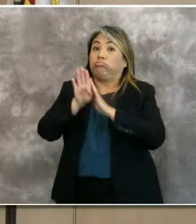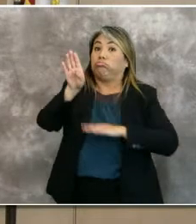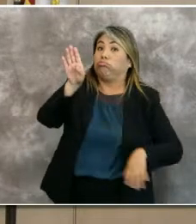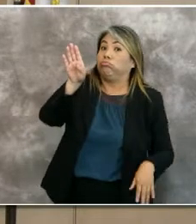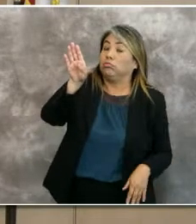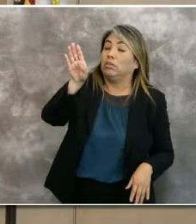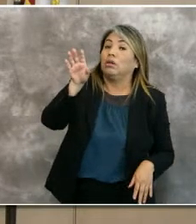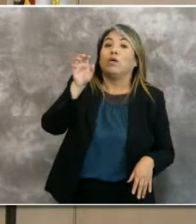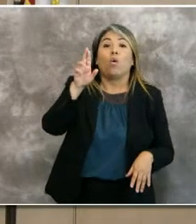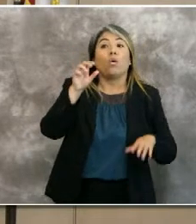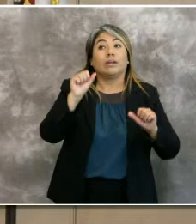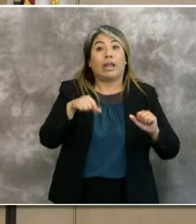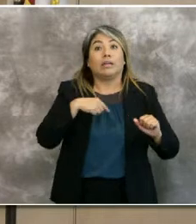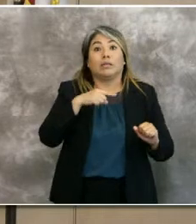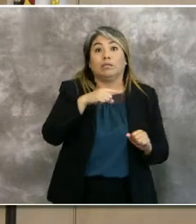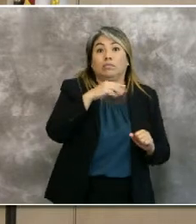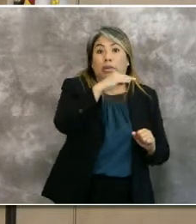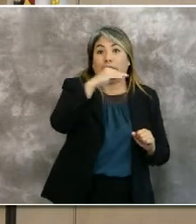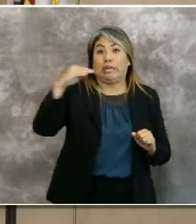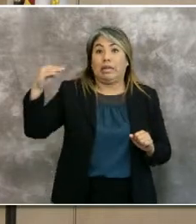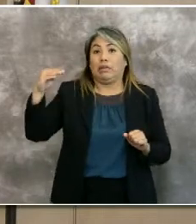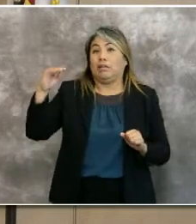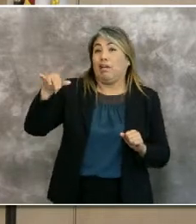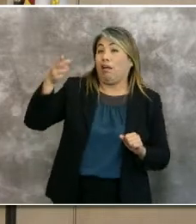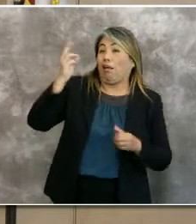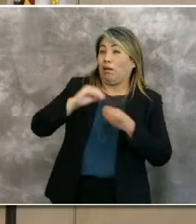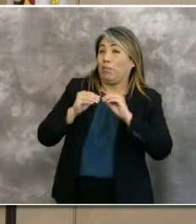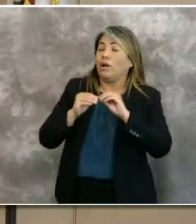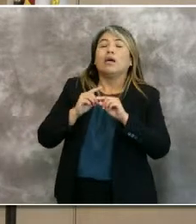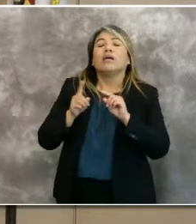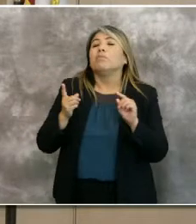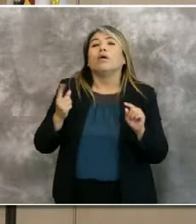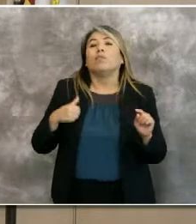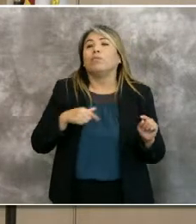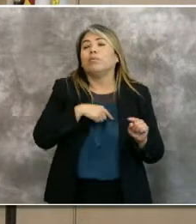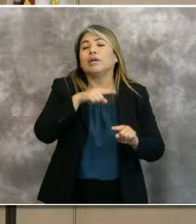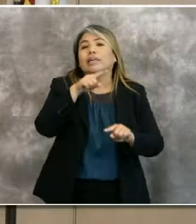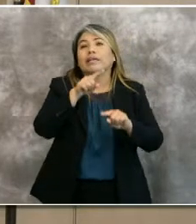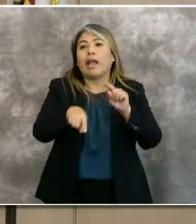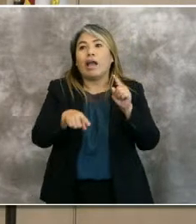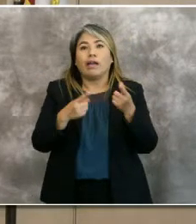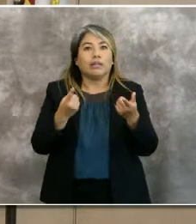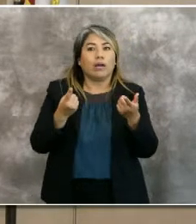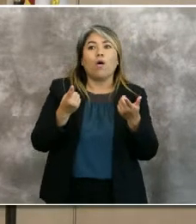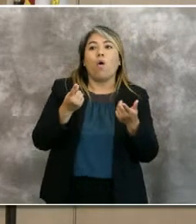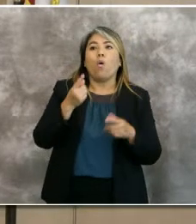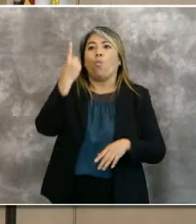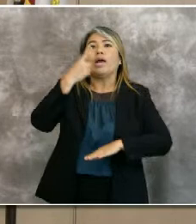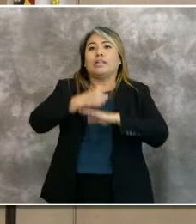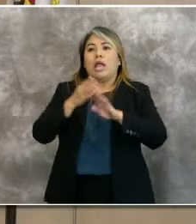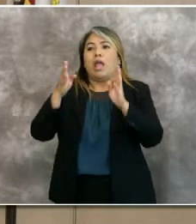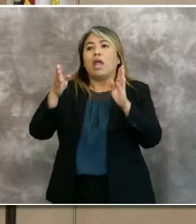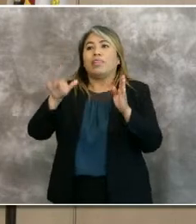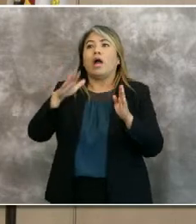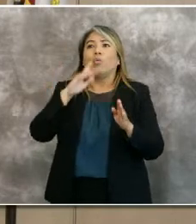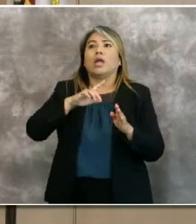it maintains at this high number. But we can't base anything off just one